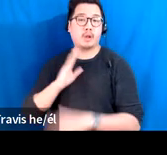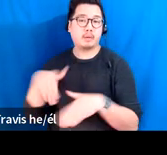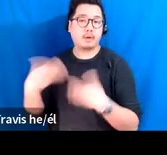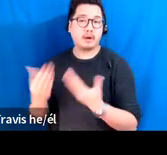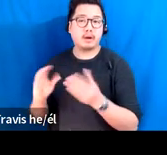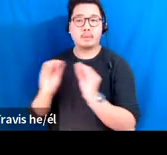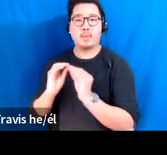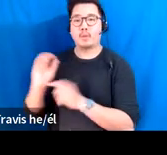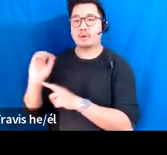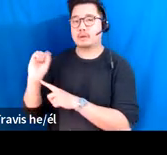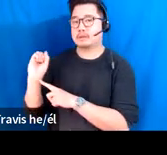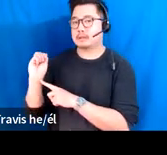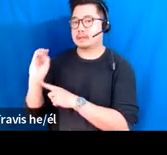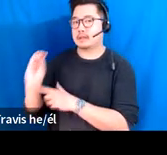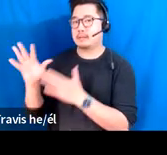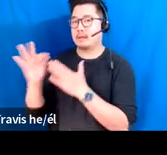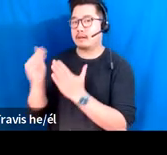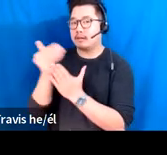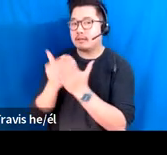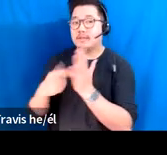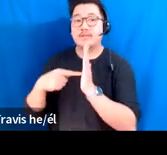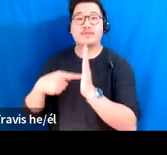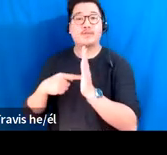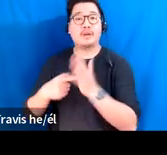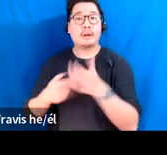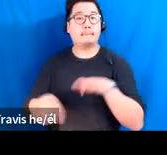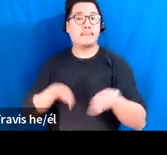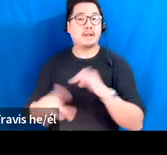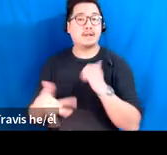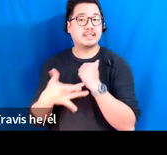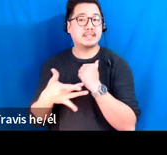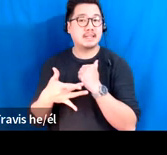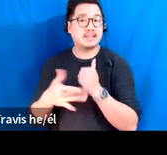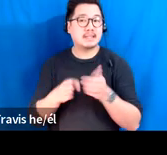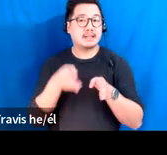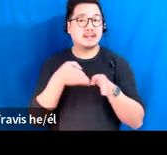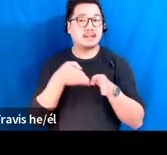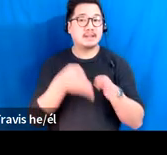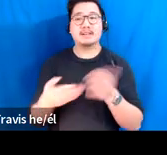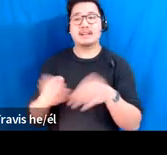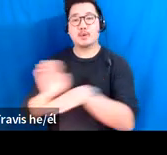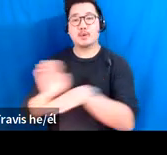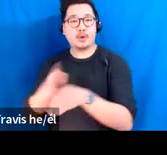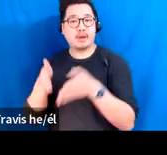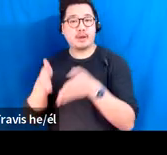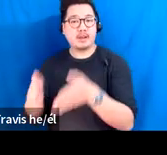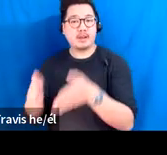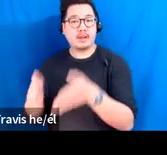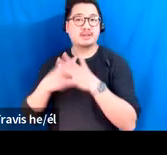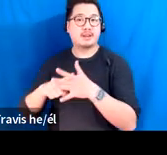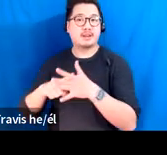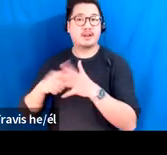electives at the school including a biotech pathway and an entrepreneurship pathway that will begin in grade